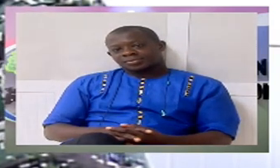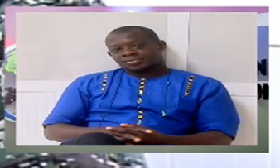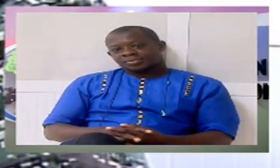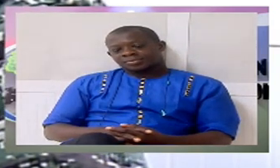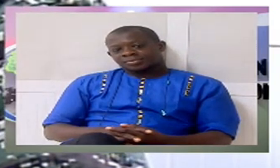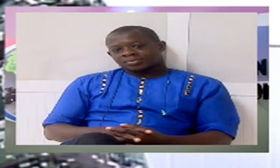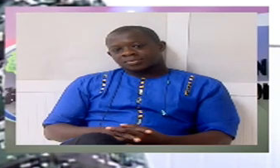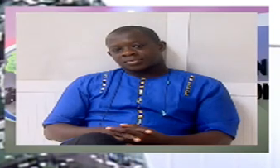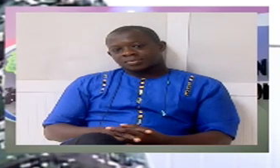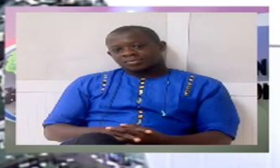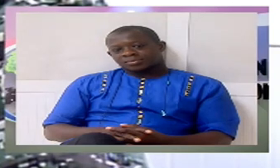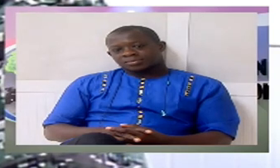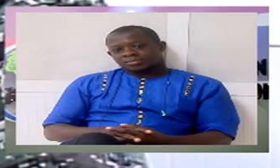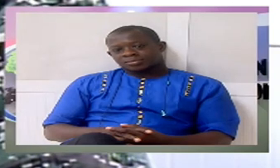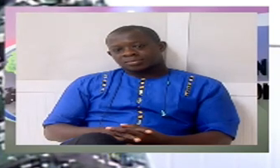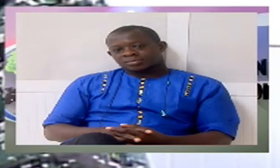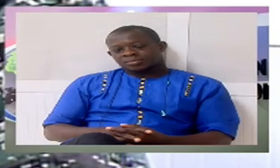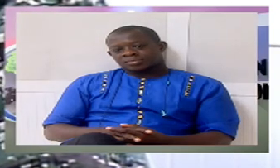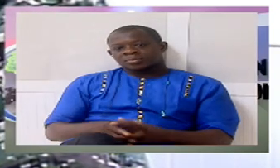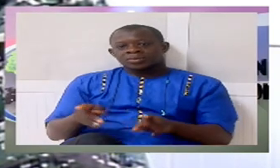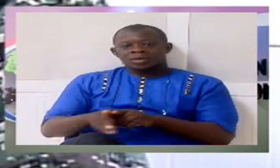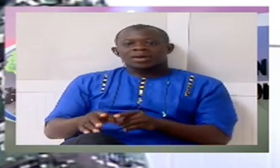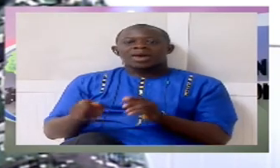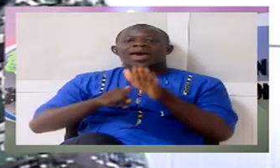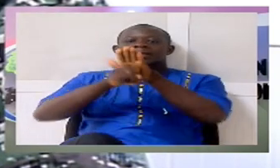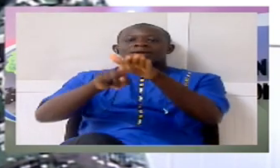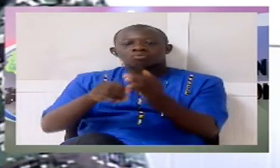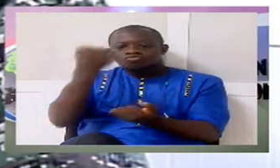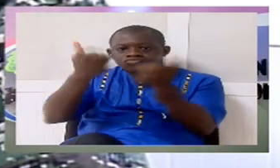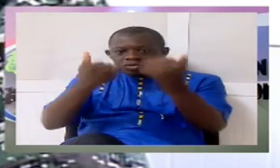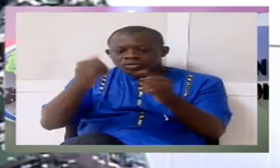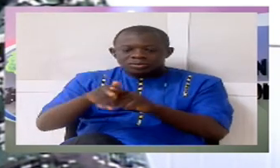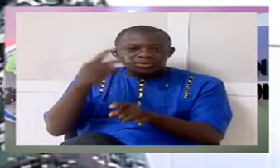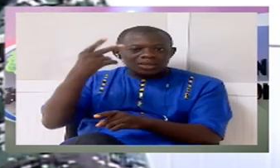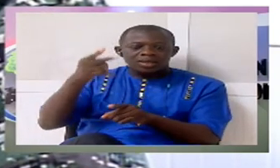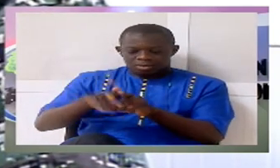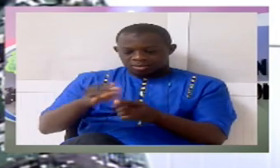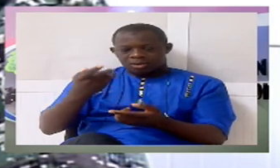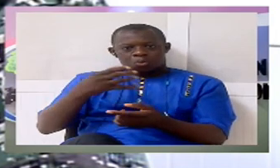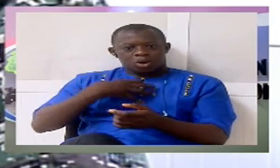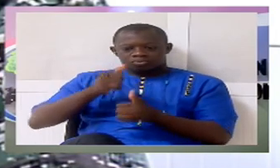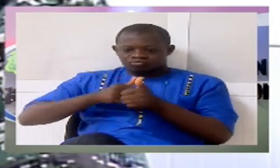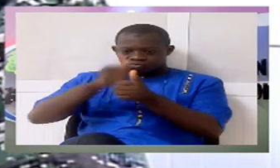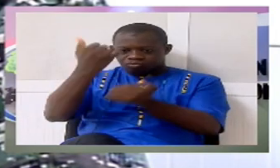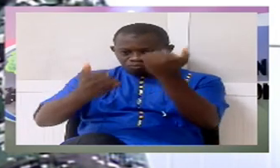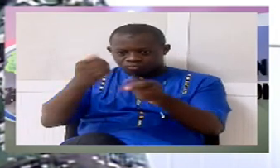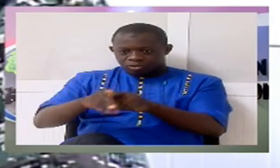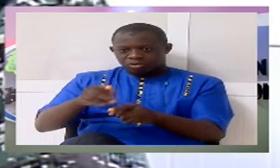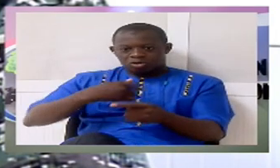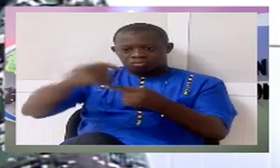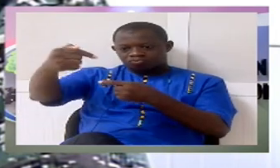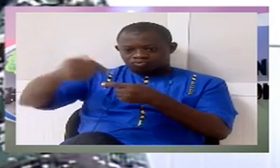Moto yide disto kom kom pour gars sou koni. Like they see an upcoming vehicle obstructing the